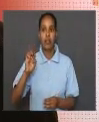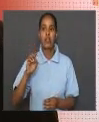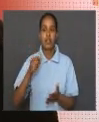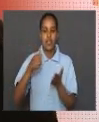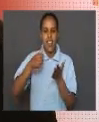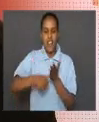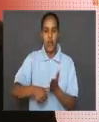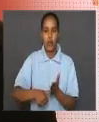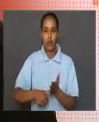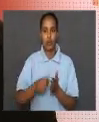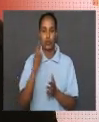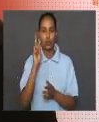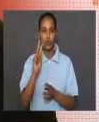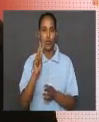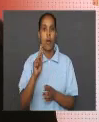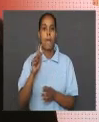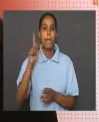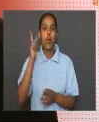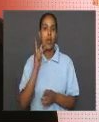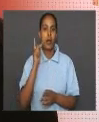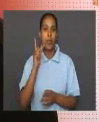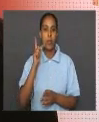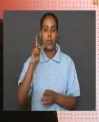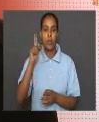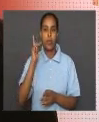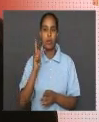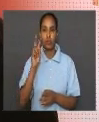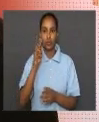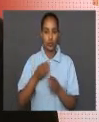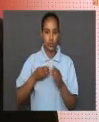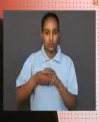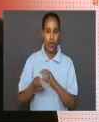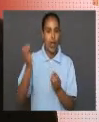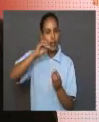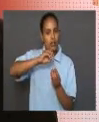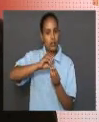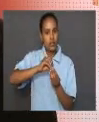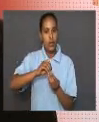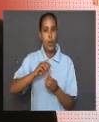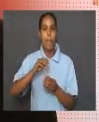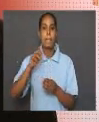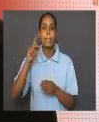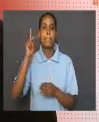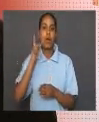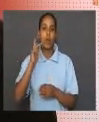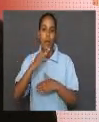Teflon, which are two polymers that are made through addition